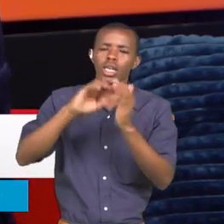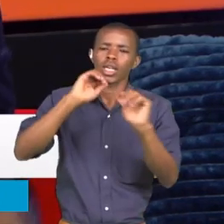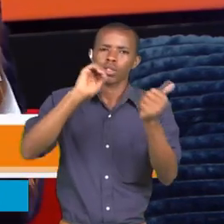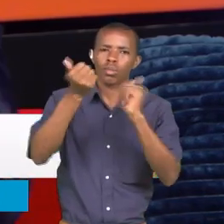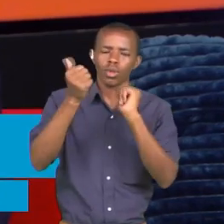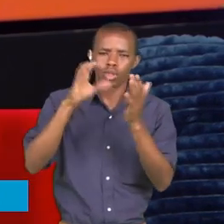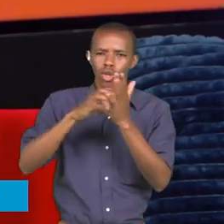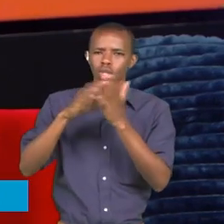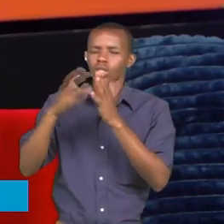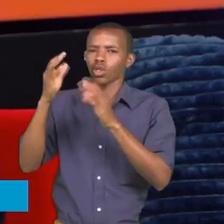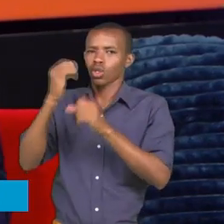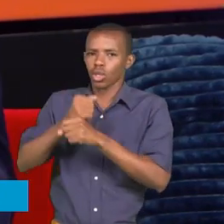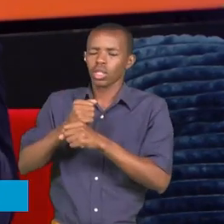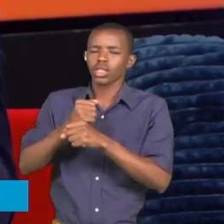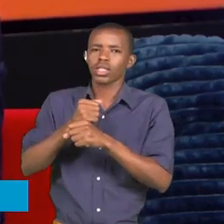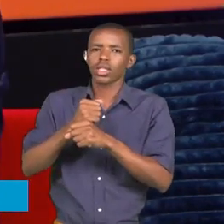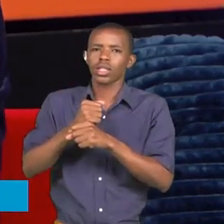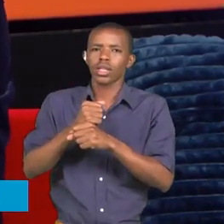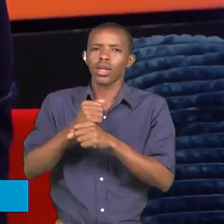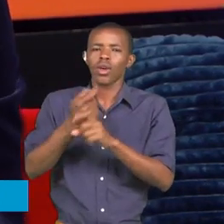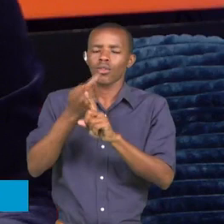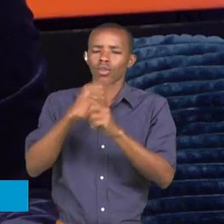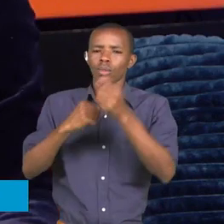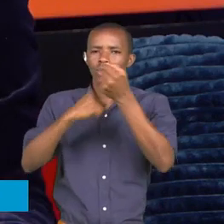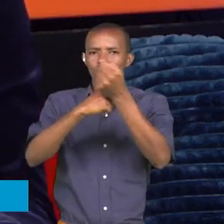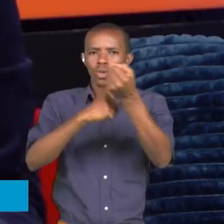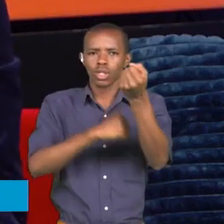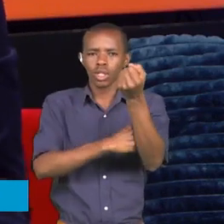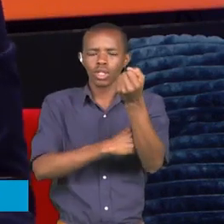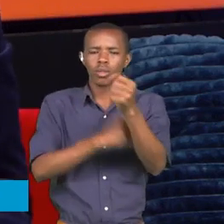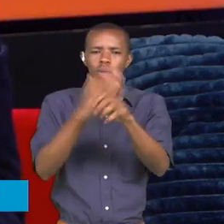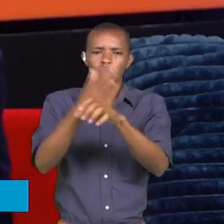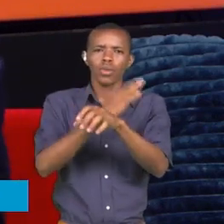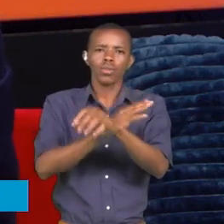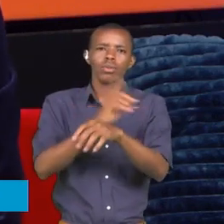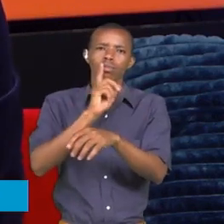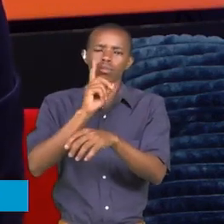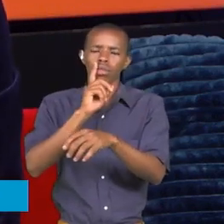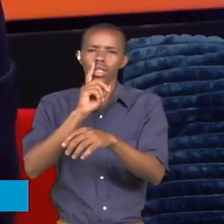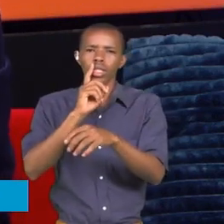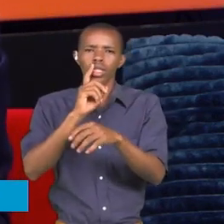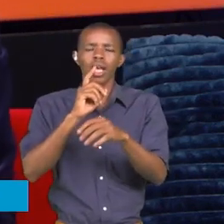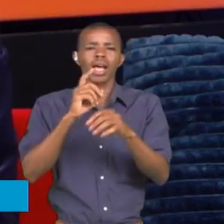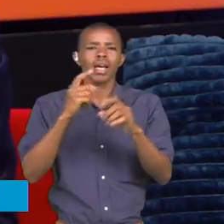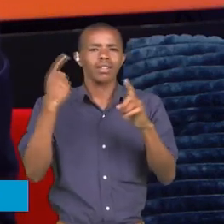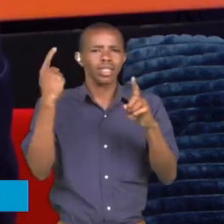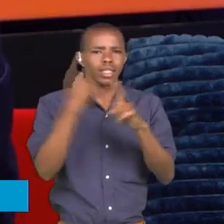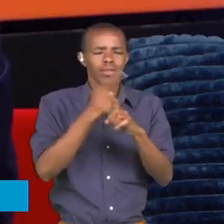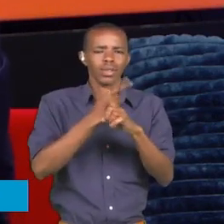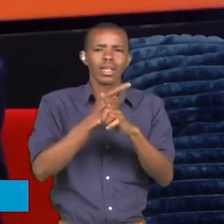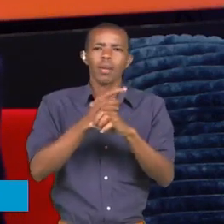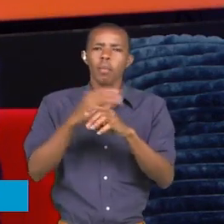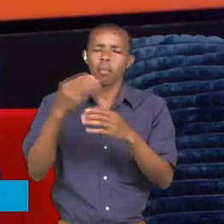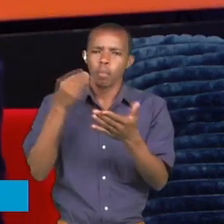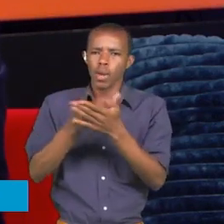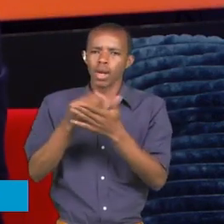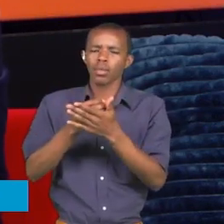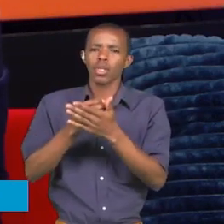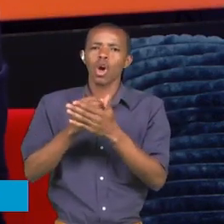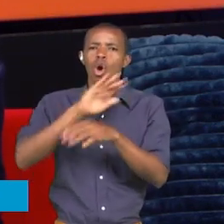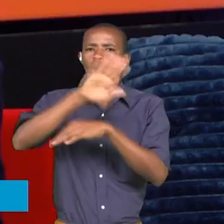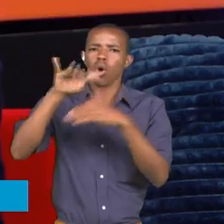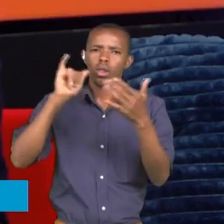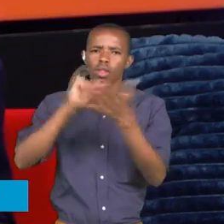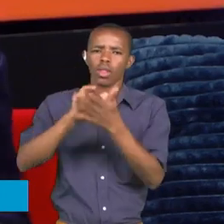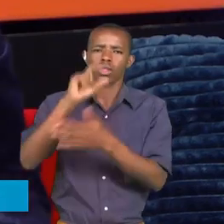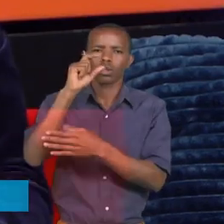content, trust me, from merchandise, from sponsorships, as I told you earlier, it's a multi-billion sector. All that coming to you after a